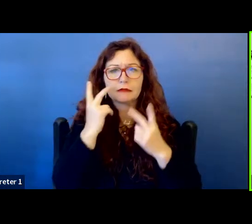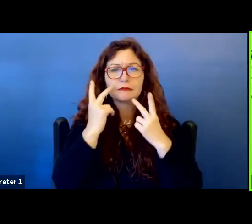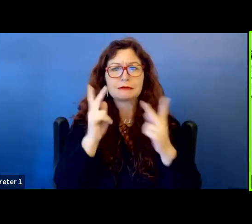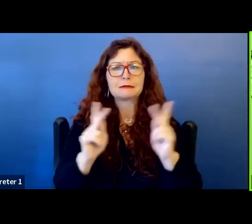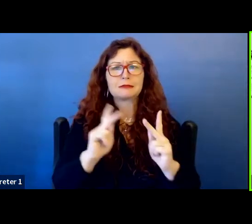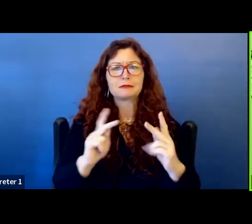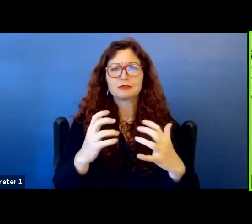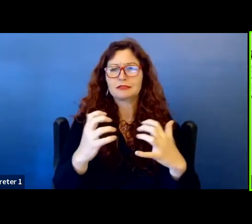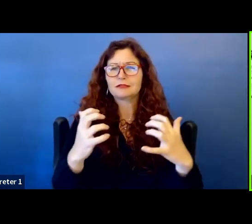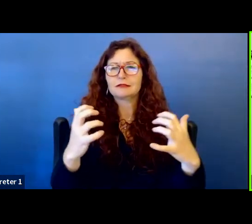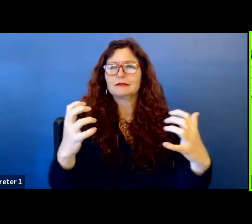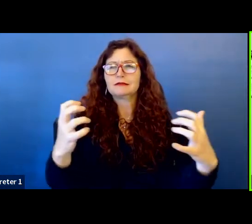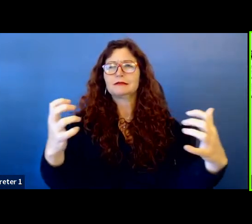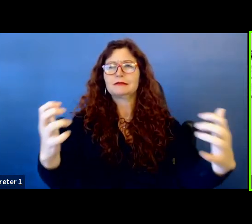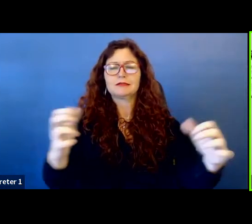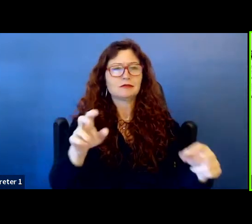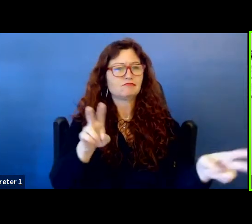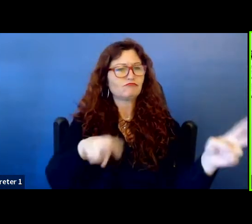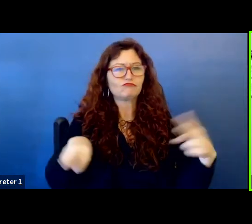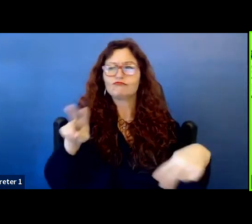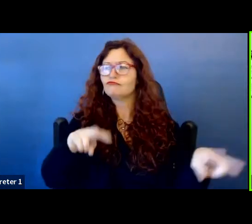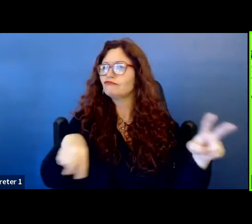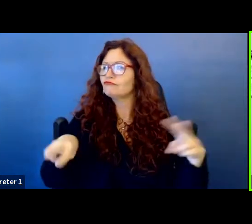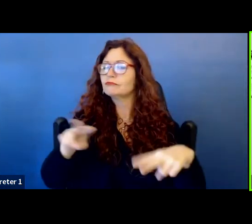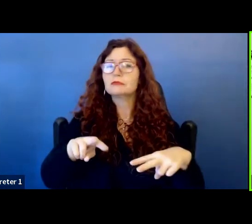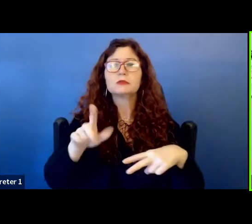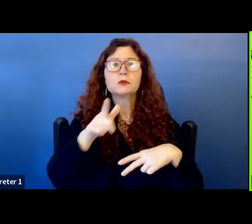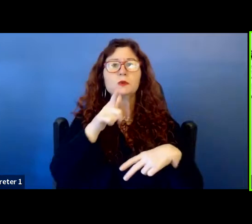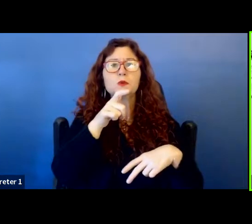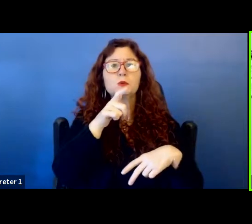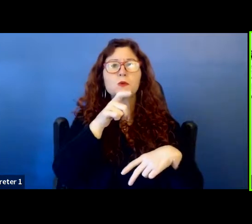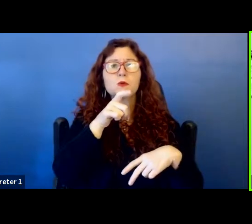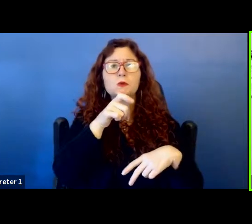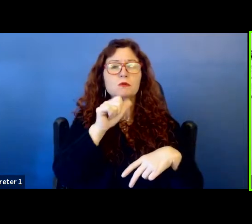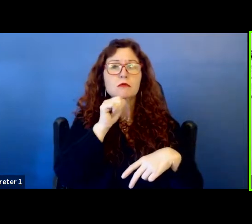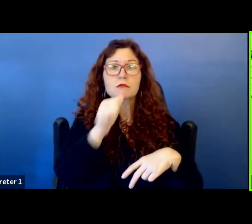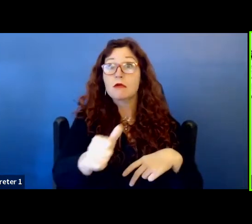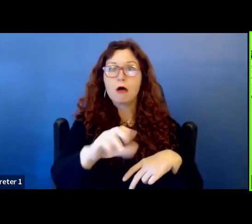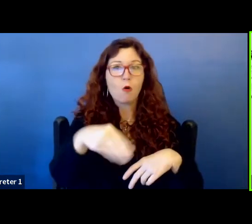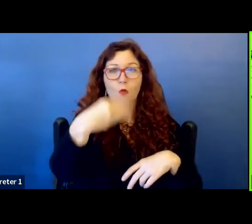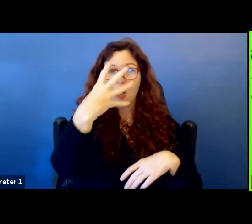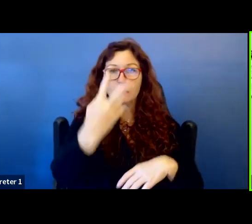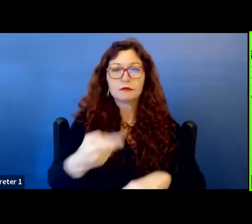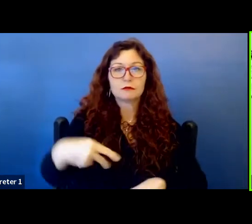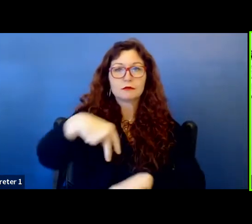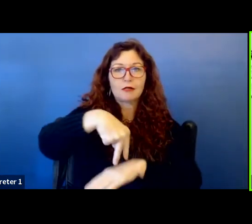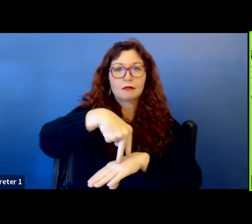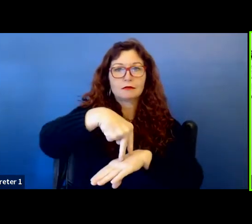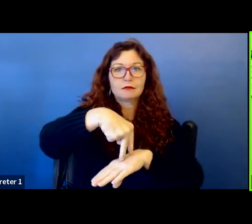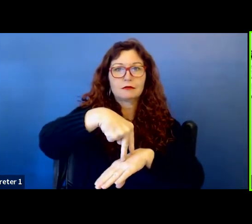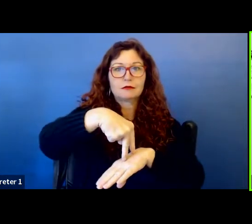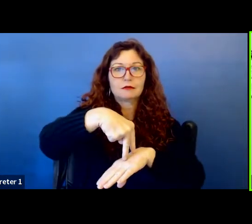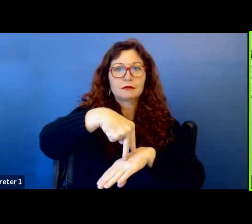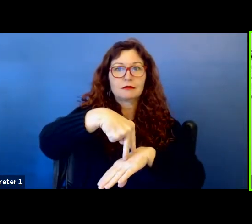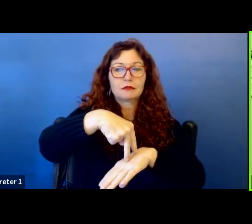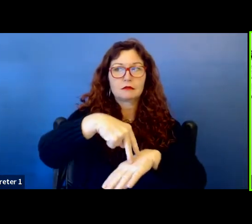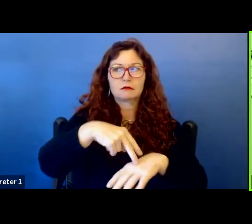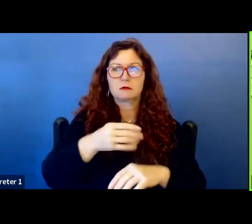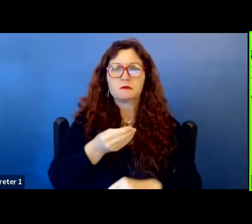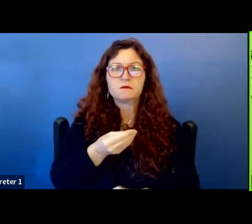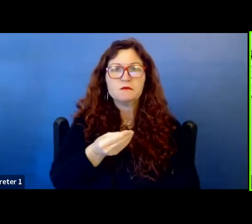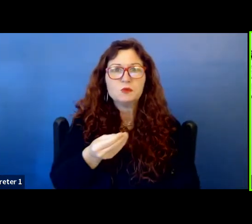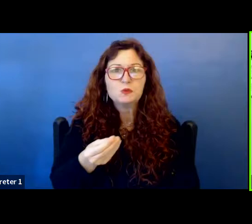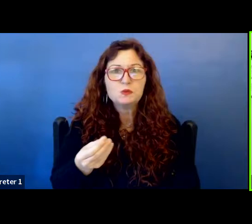stood and he asked people of color to stand and we looked around the room and we counted how few people were standing and